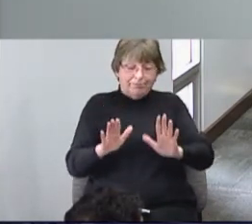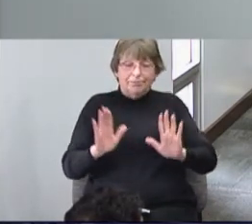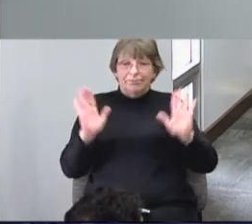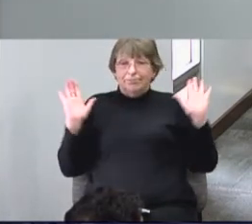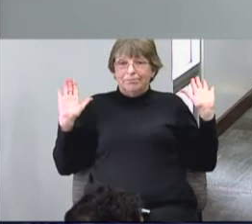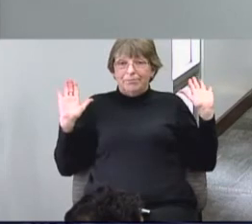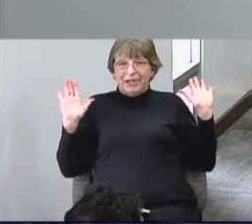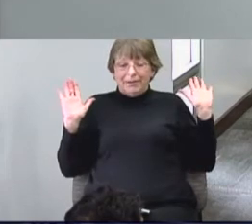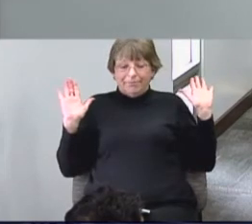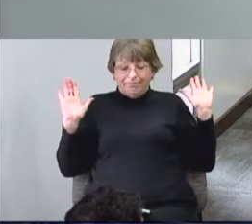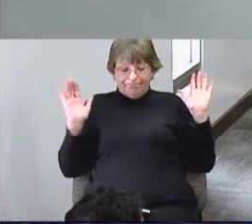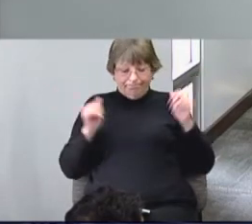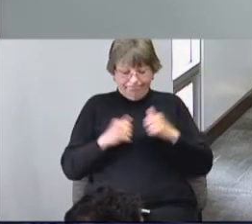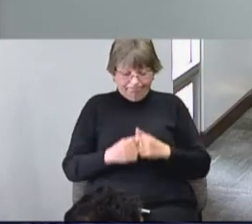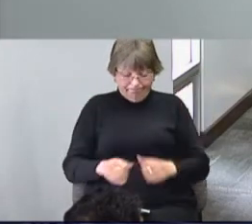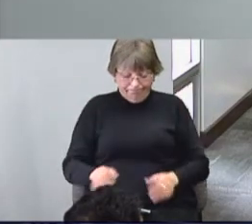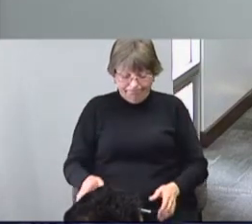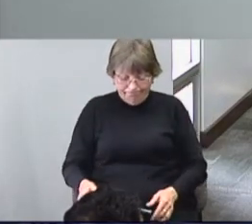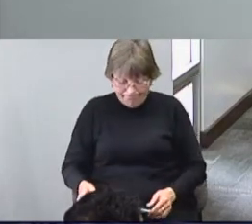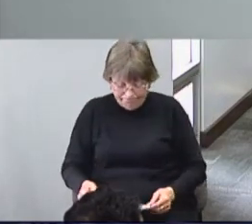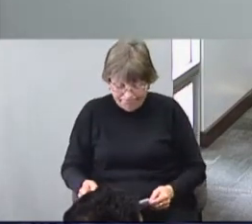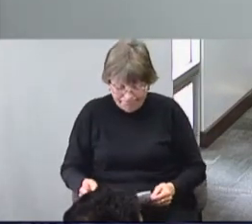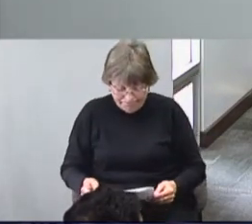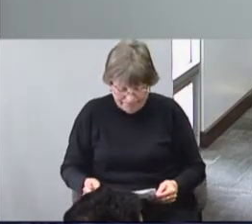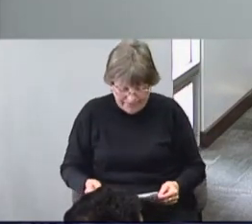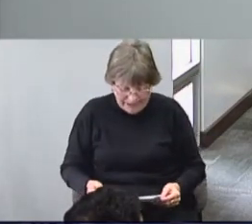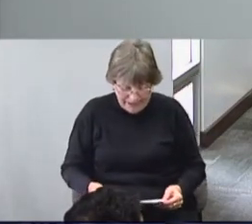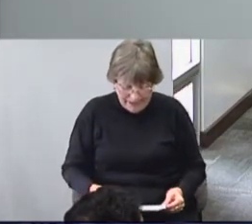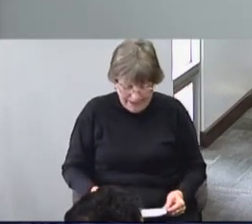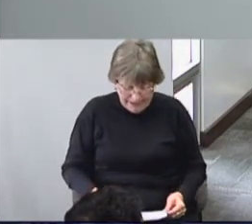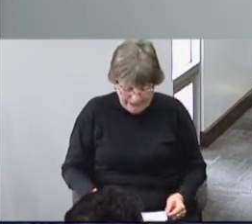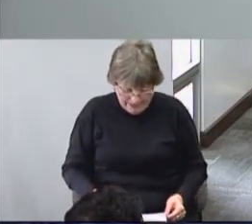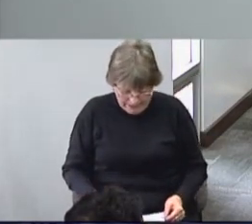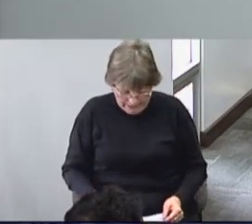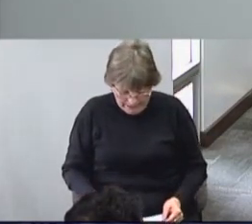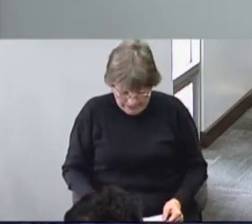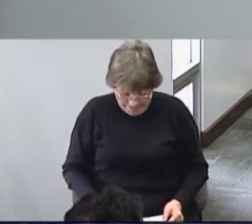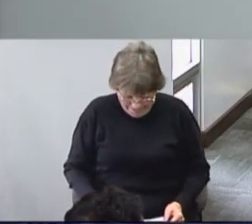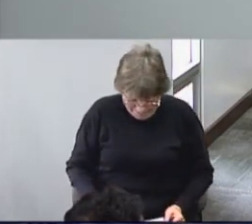the council, and Mayor, I'll turn it back to you to handle as you wish.